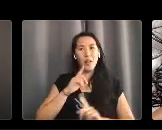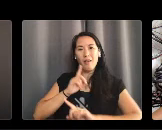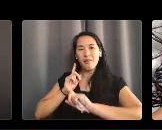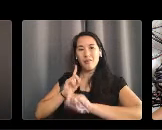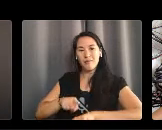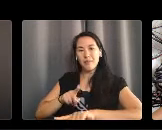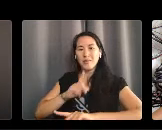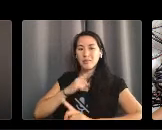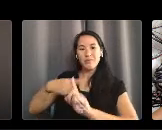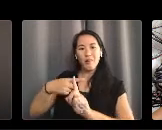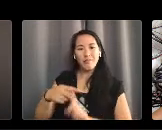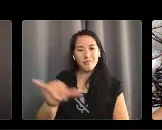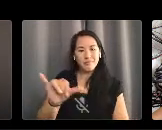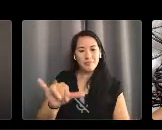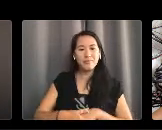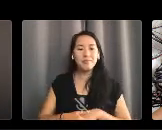the microaggression.